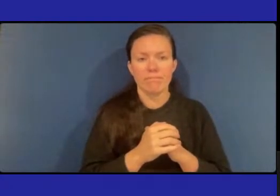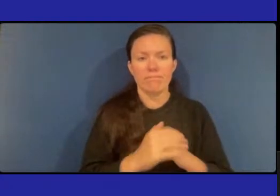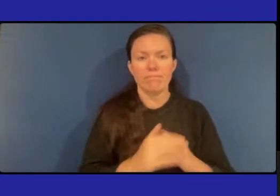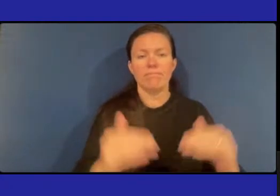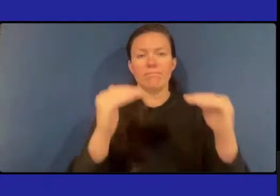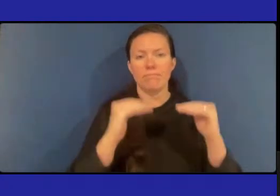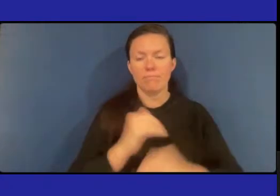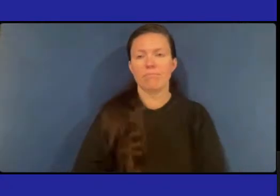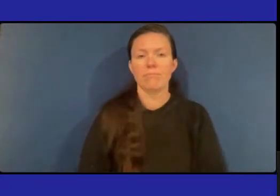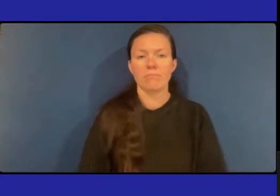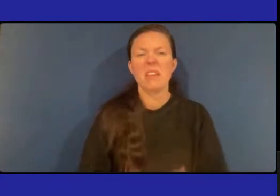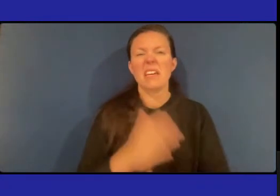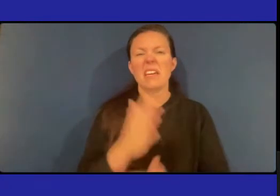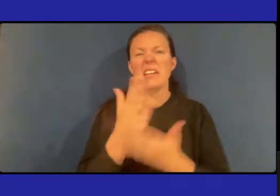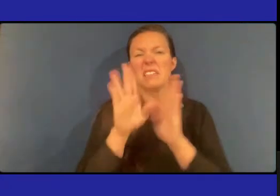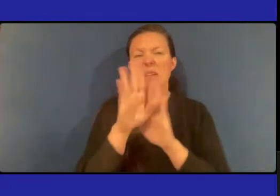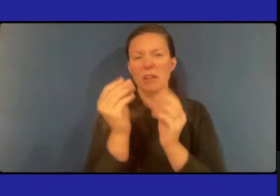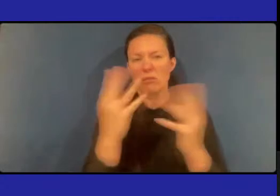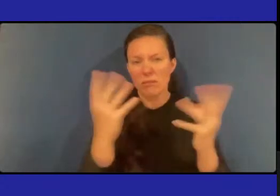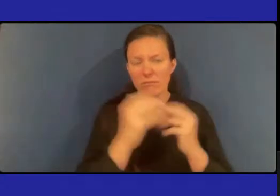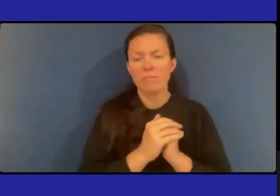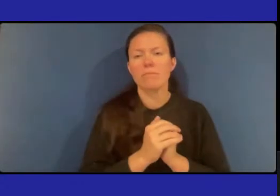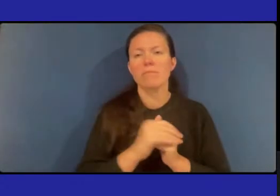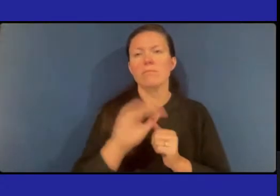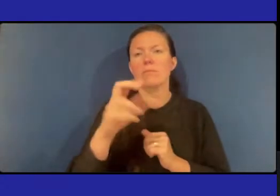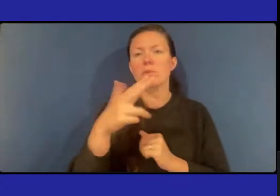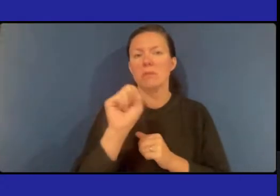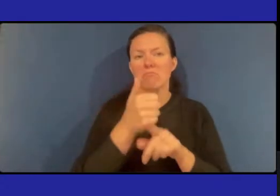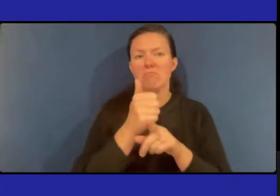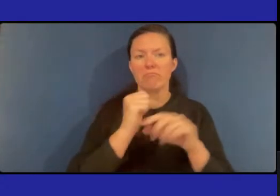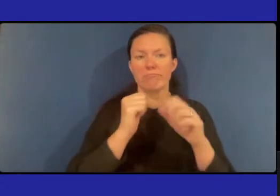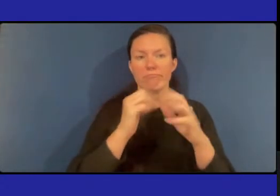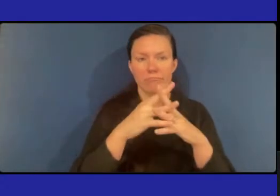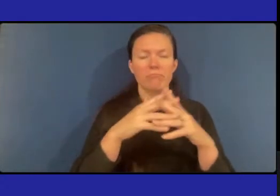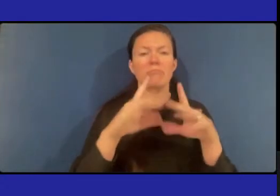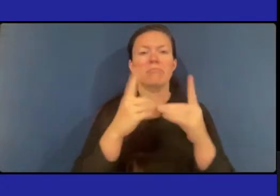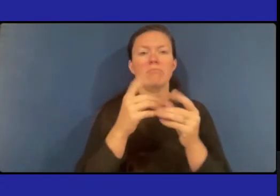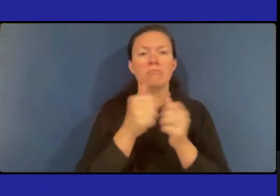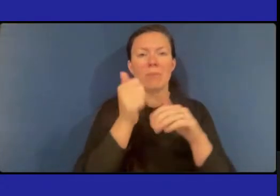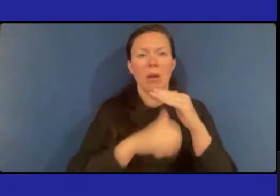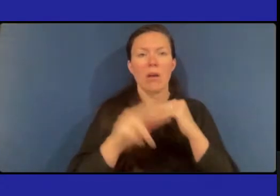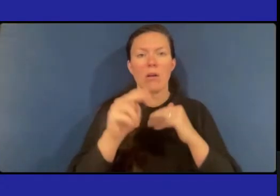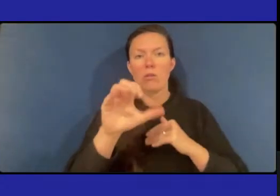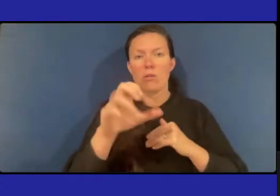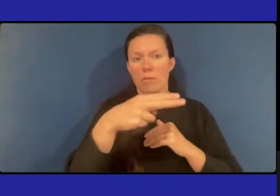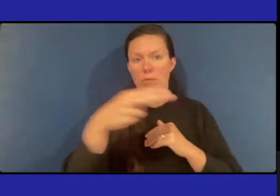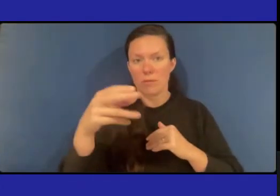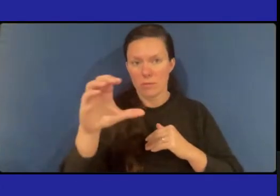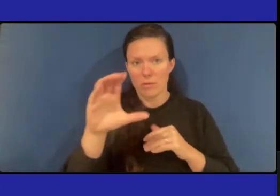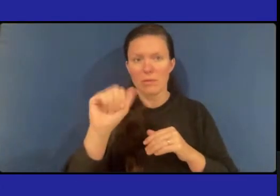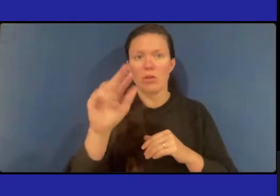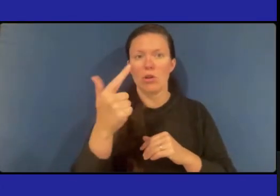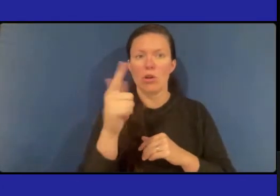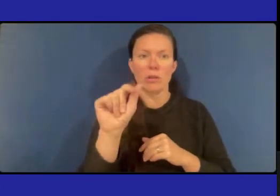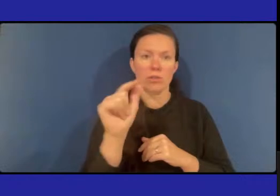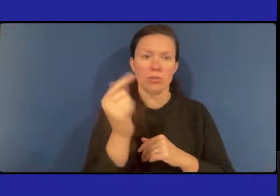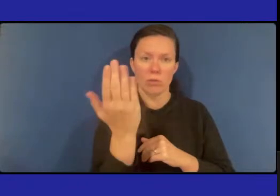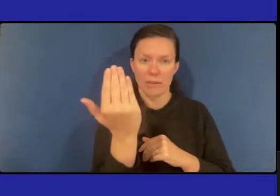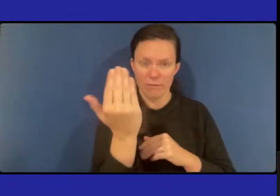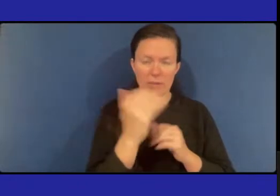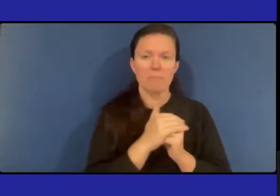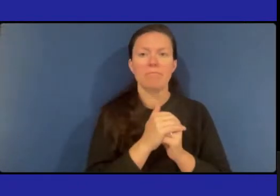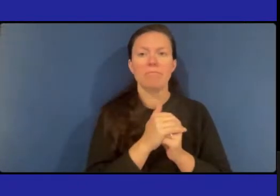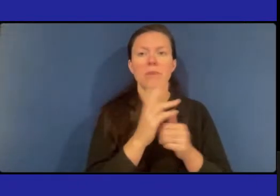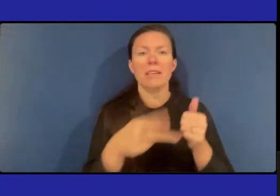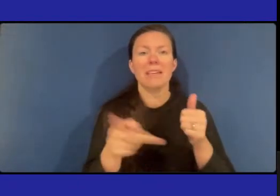So some background for you all. CHS was established as a division within New York City Health and Hospitals in August 2015. A primary impetus